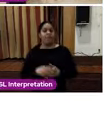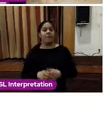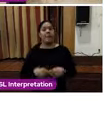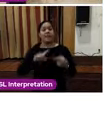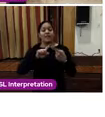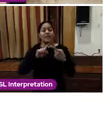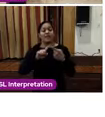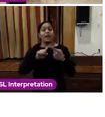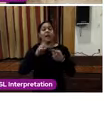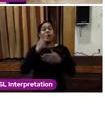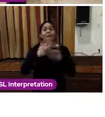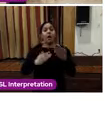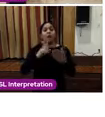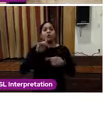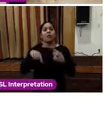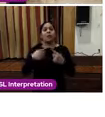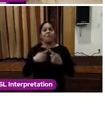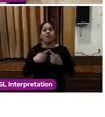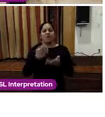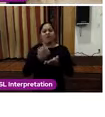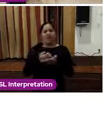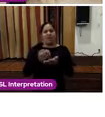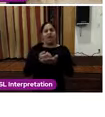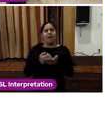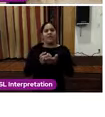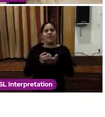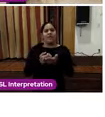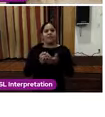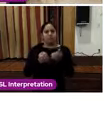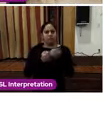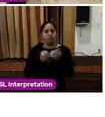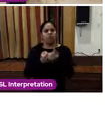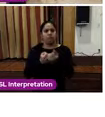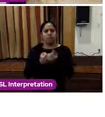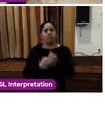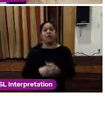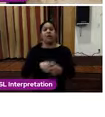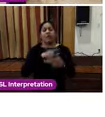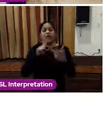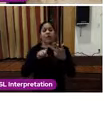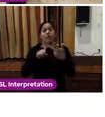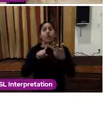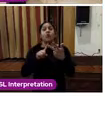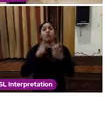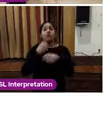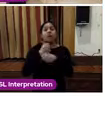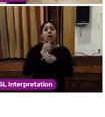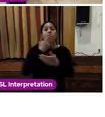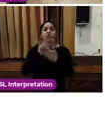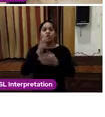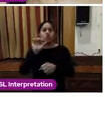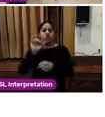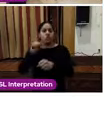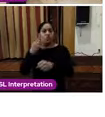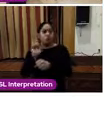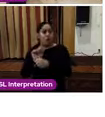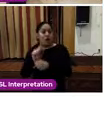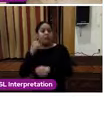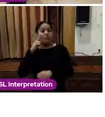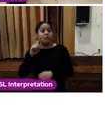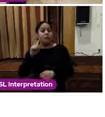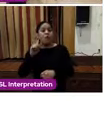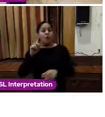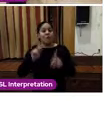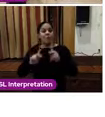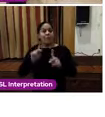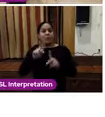creating economic opportunities, which brings us to our third point, which is creation of good jobs that lead us to good